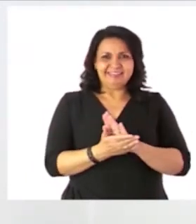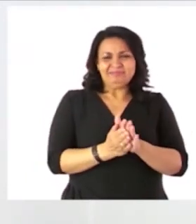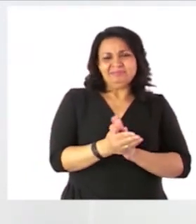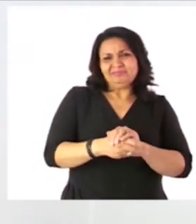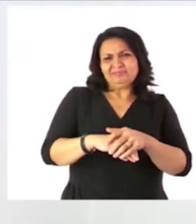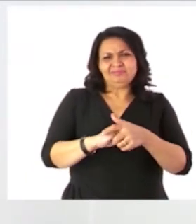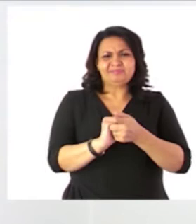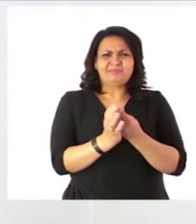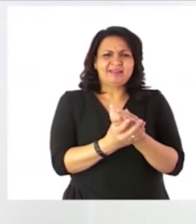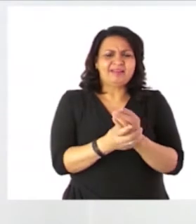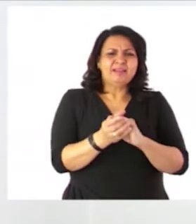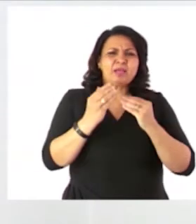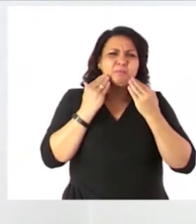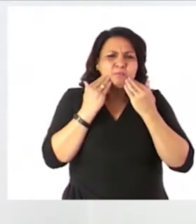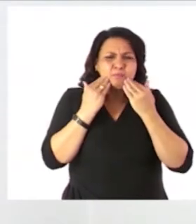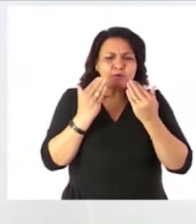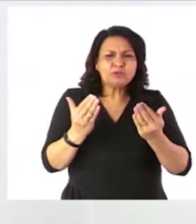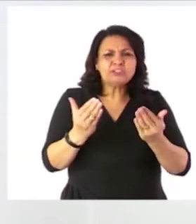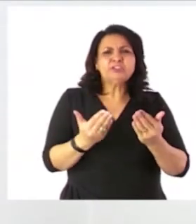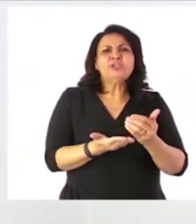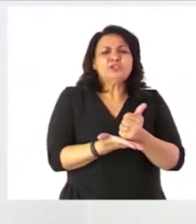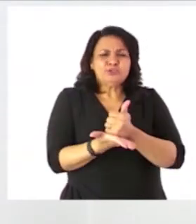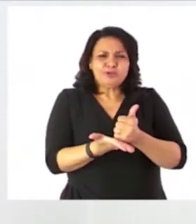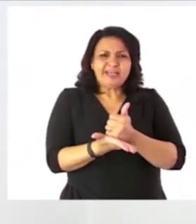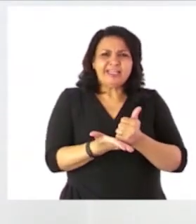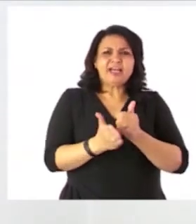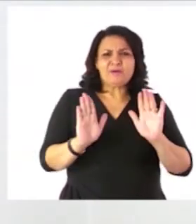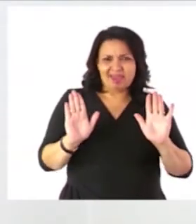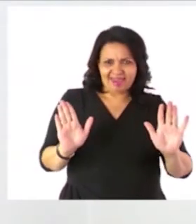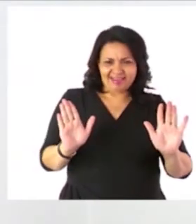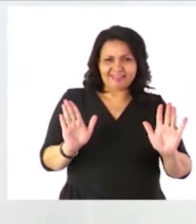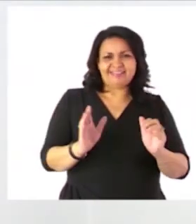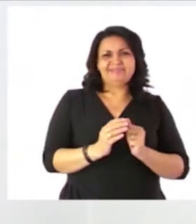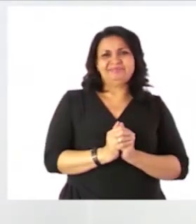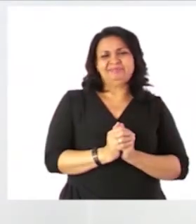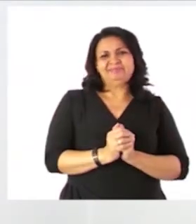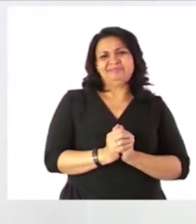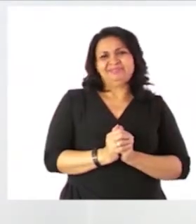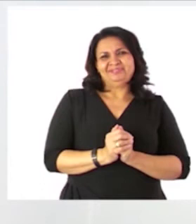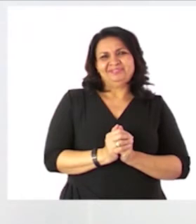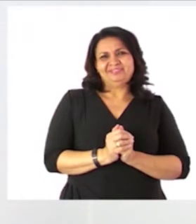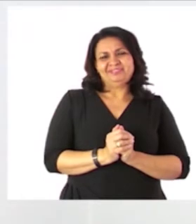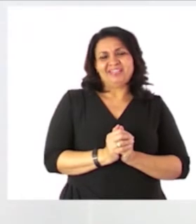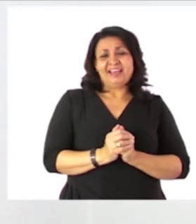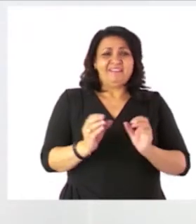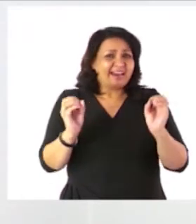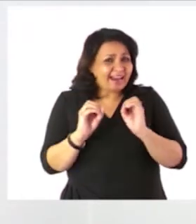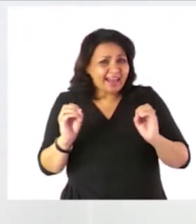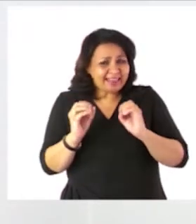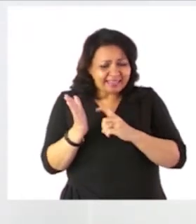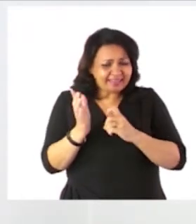It's very important to kill all our germs on the hands. And if you don't